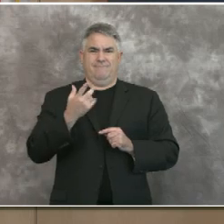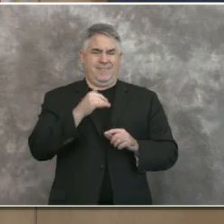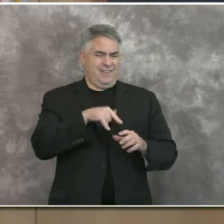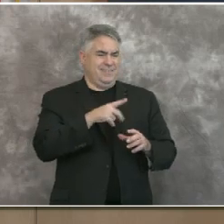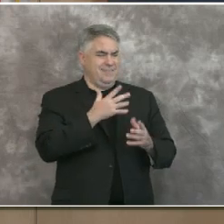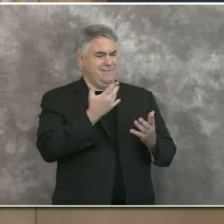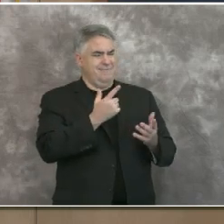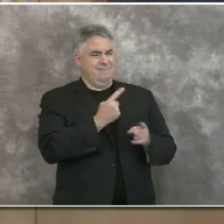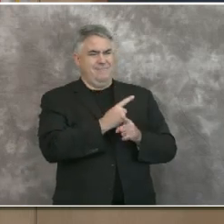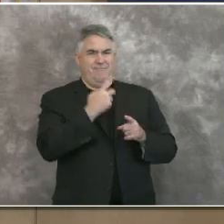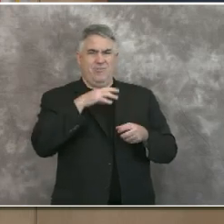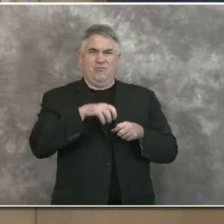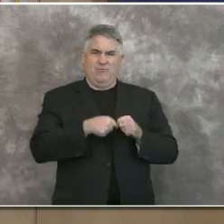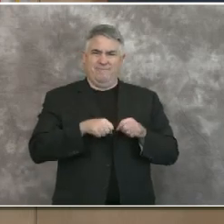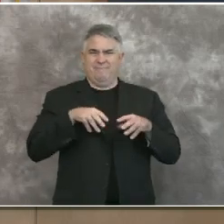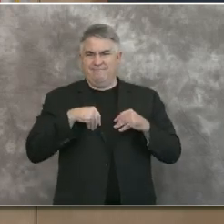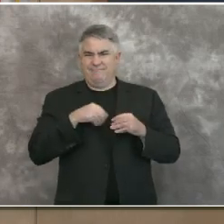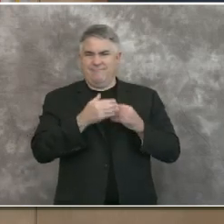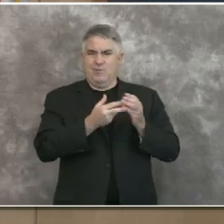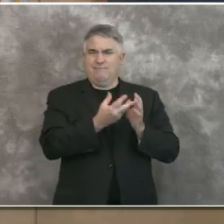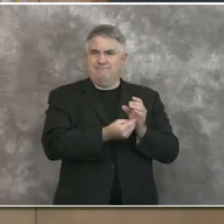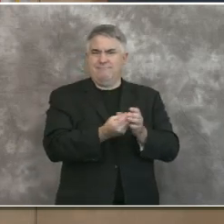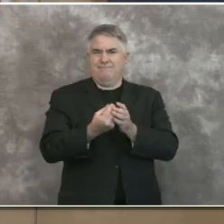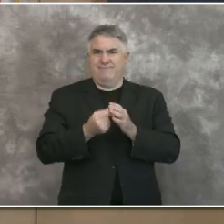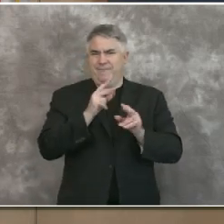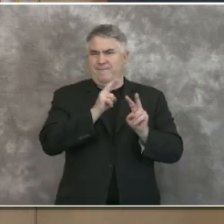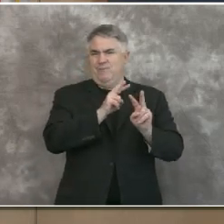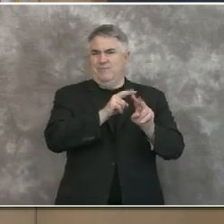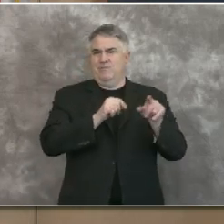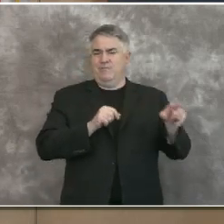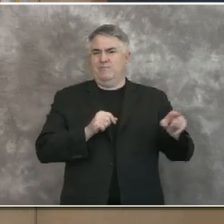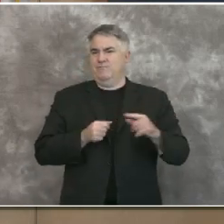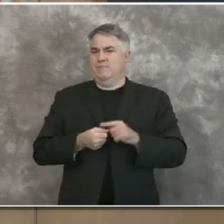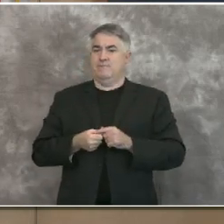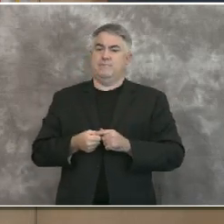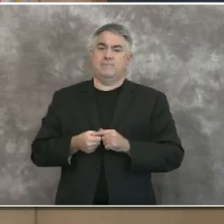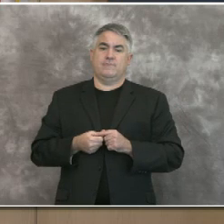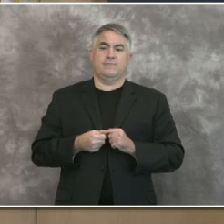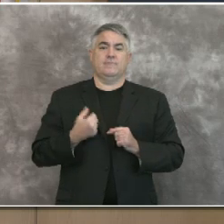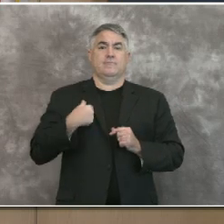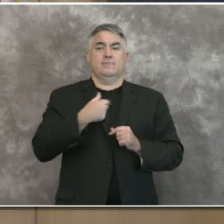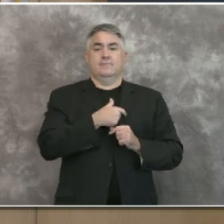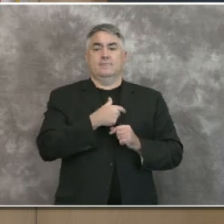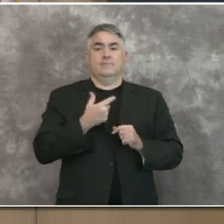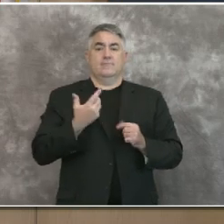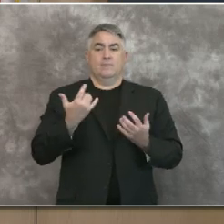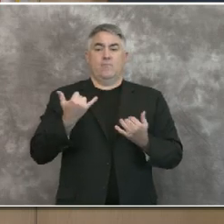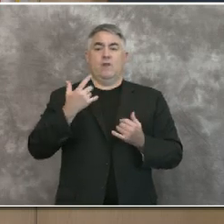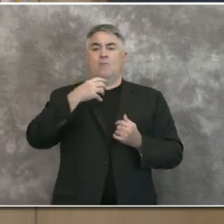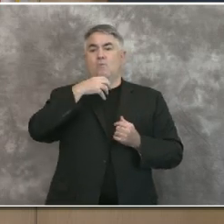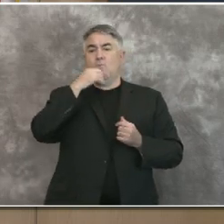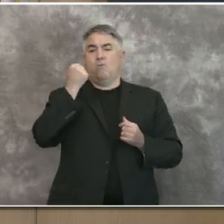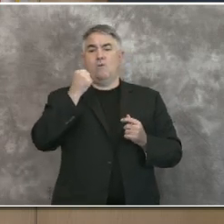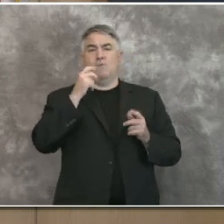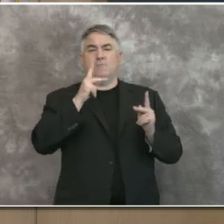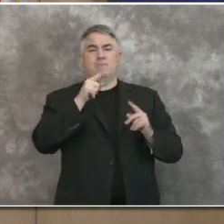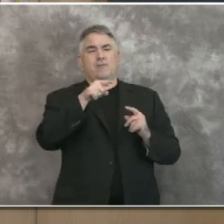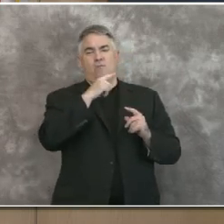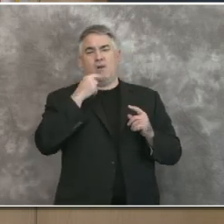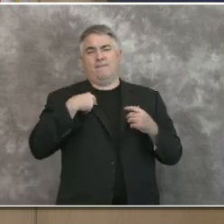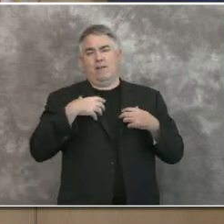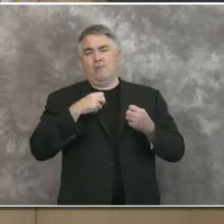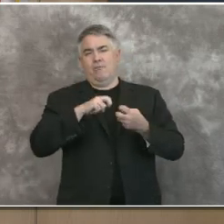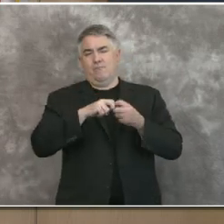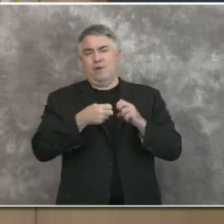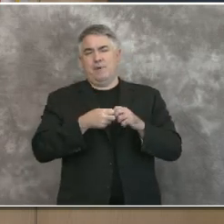limit attendance. And we want to give our strongest possible encouragement that older people or those with underlying health conditions